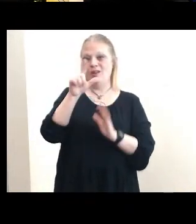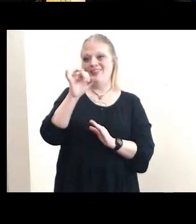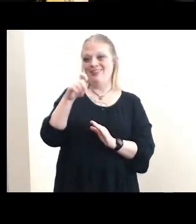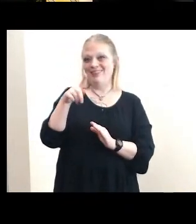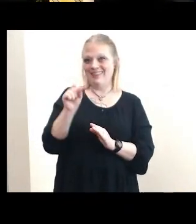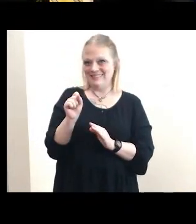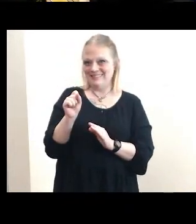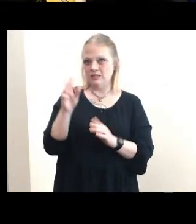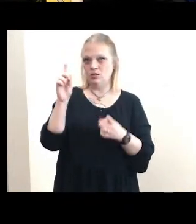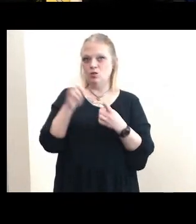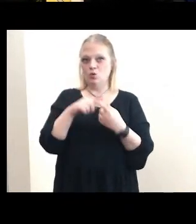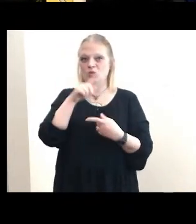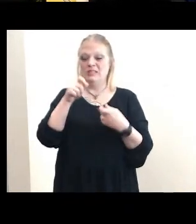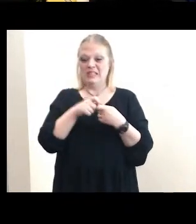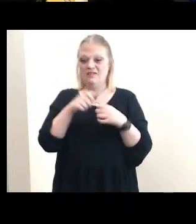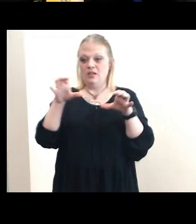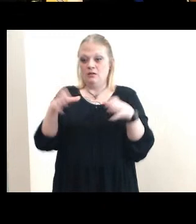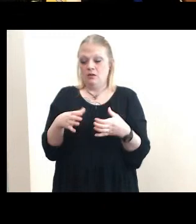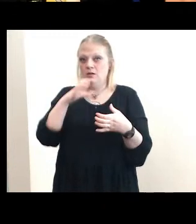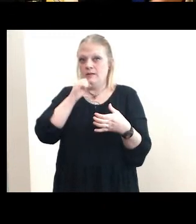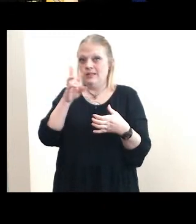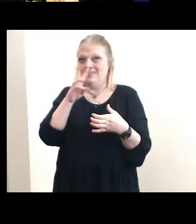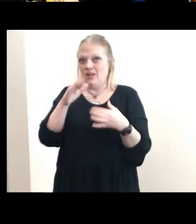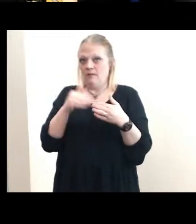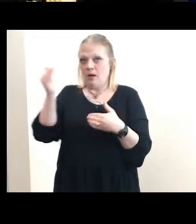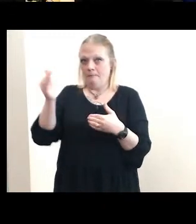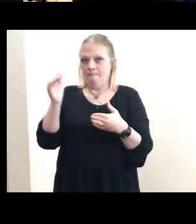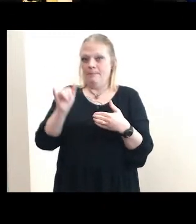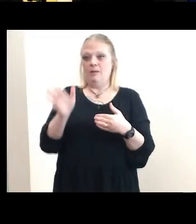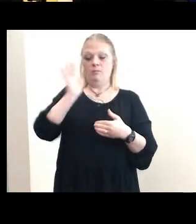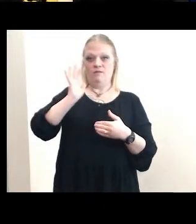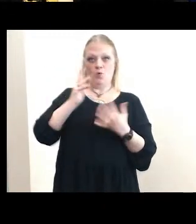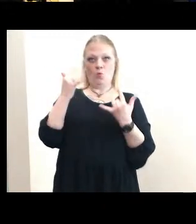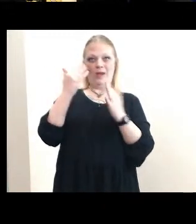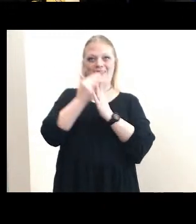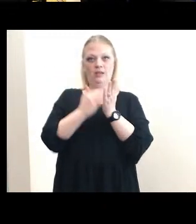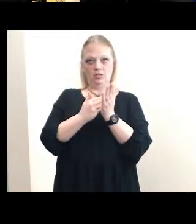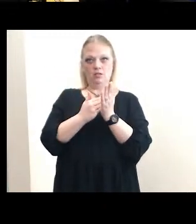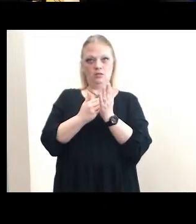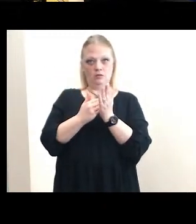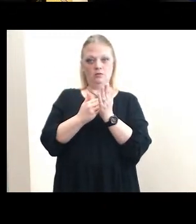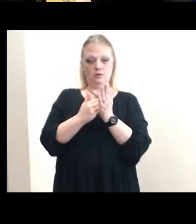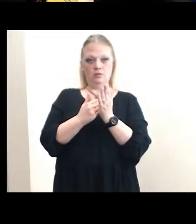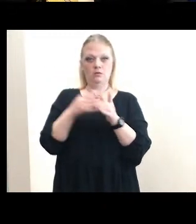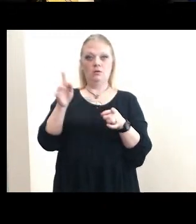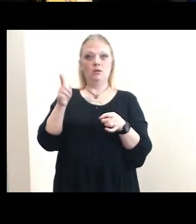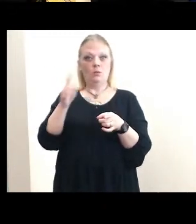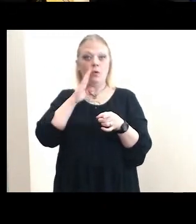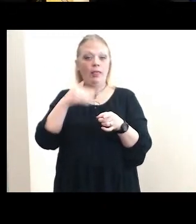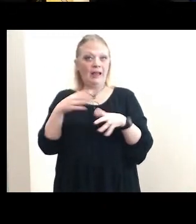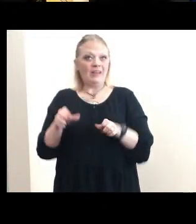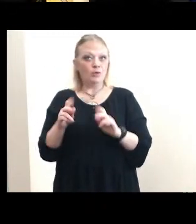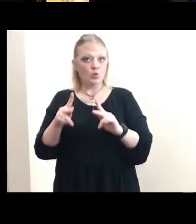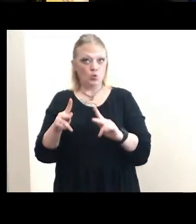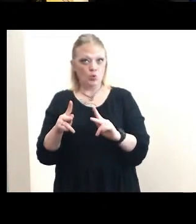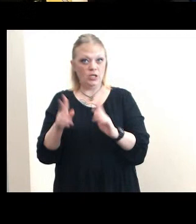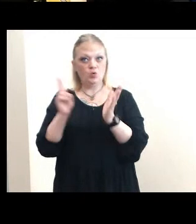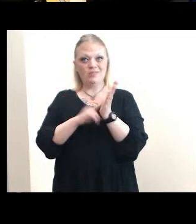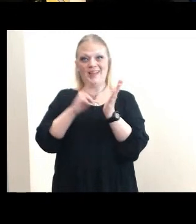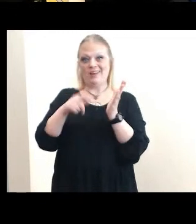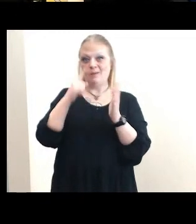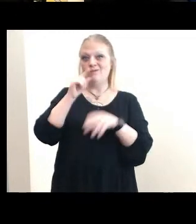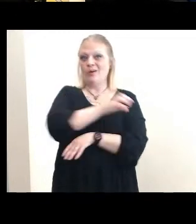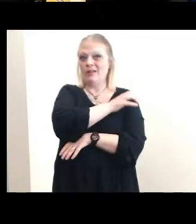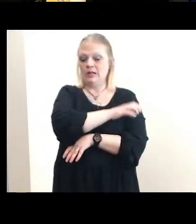specifically to those in the 65 plus category who previously were on the wait list. They will have an opportunity to sign up for